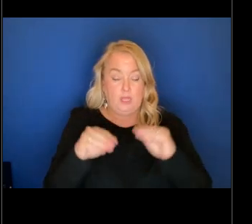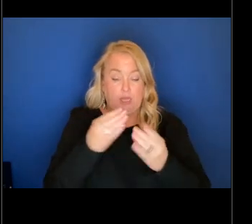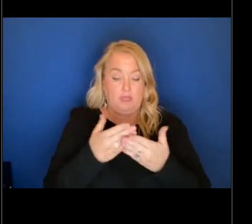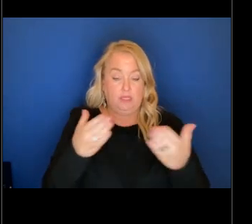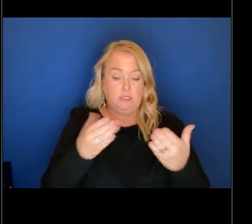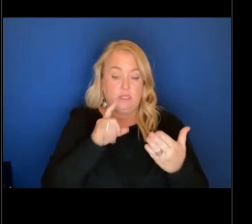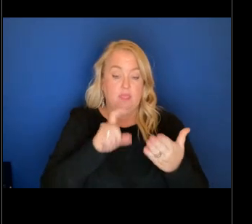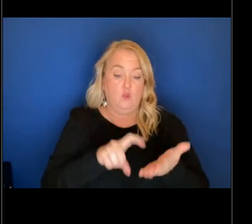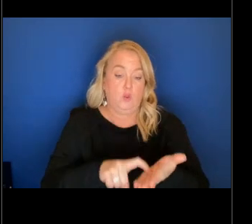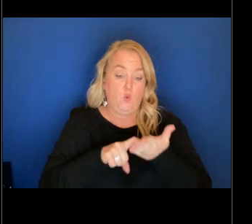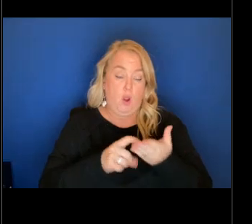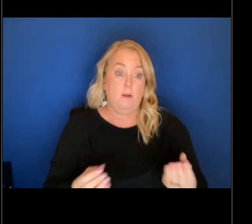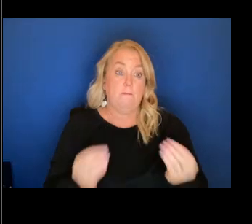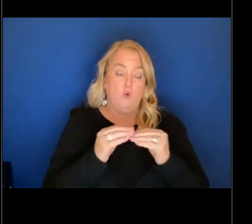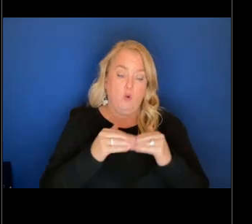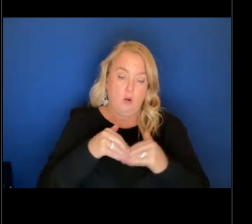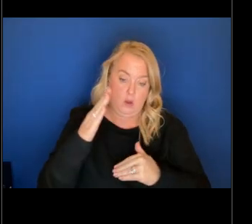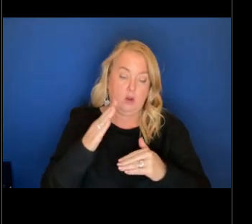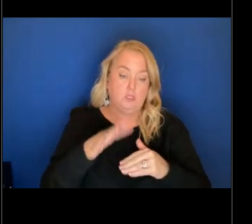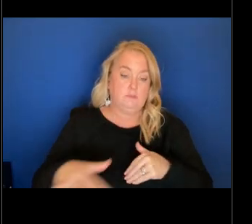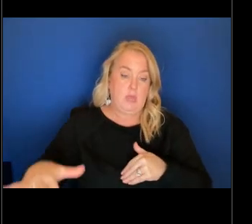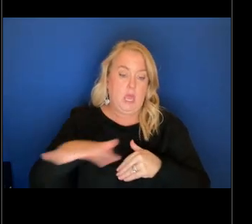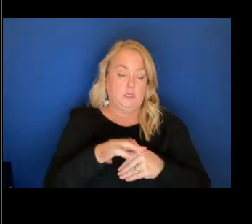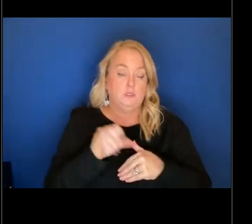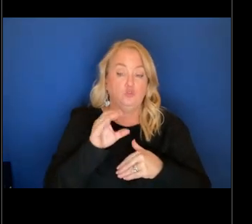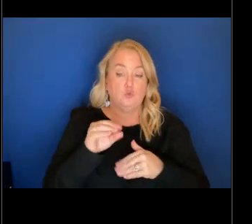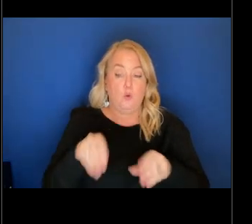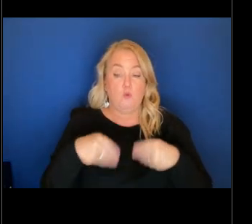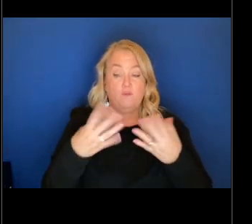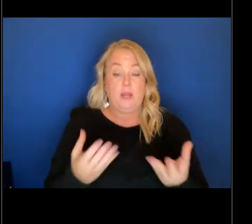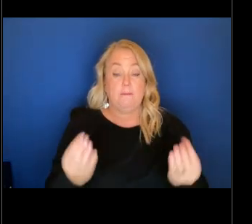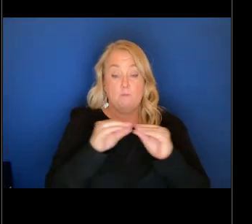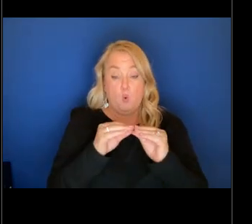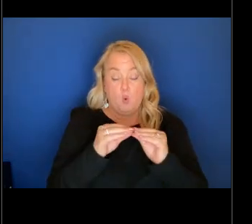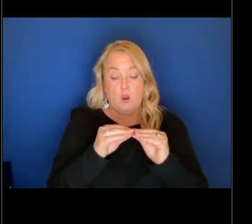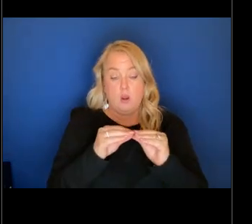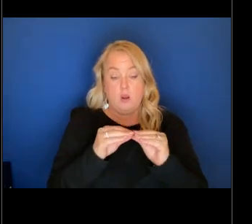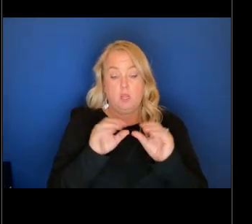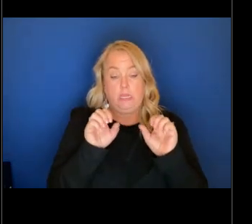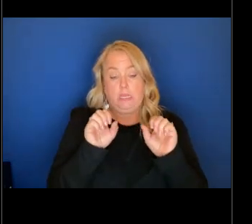greater space for maneuverability. So providing more space can significantly